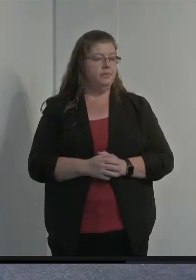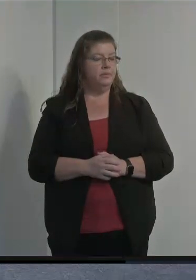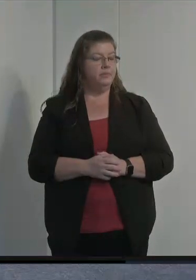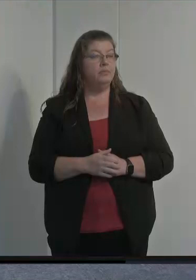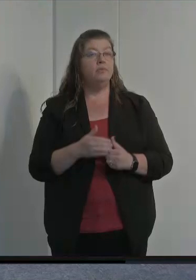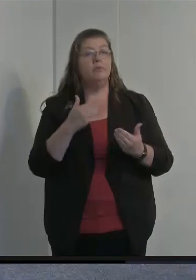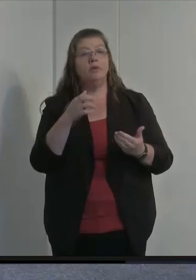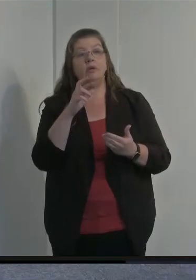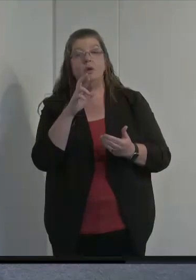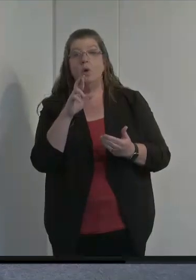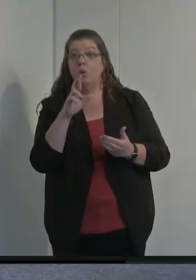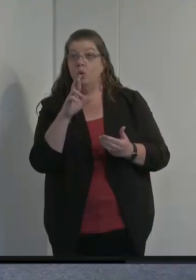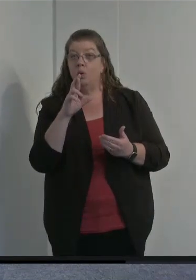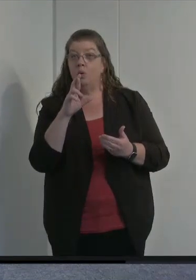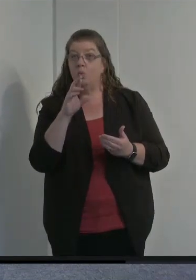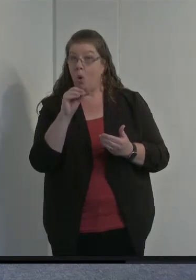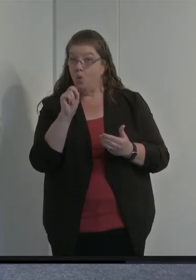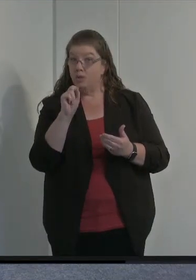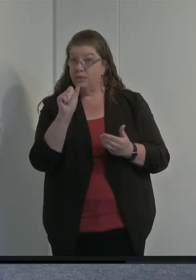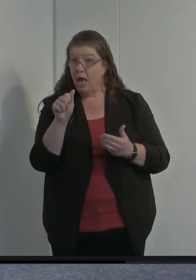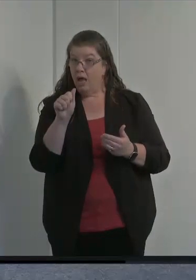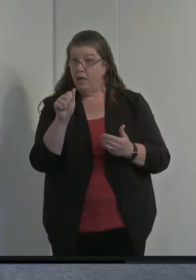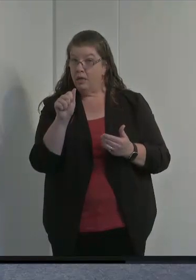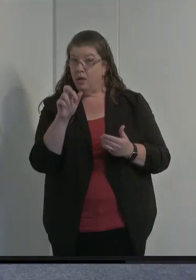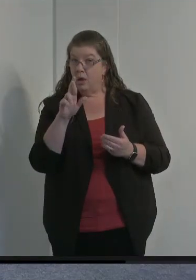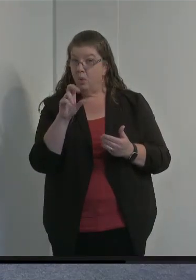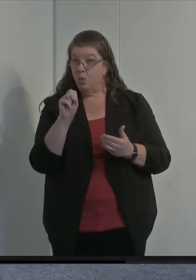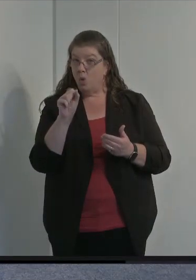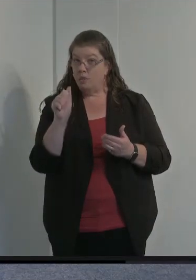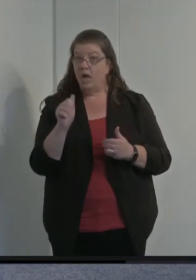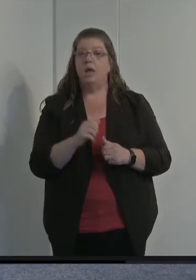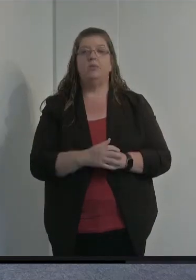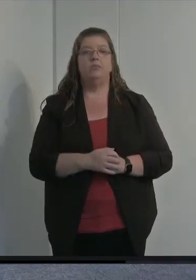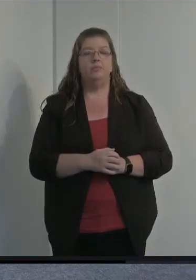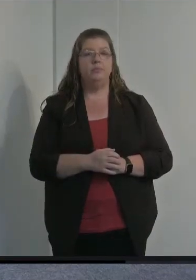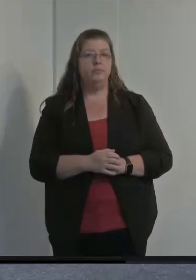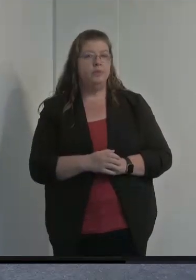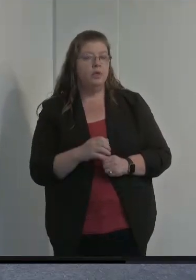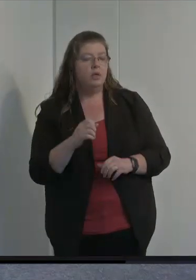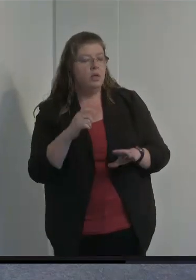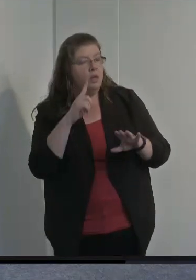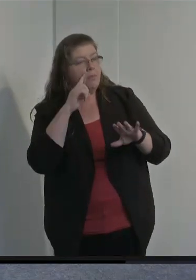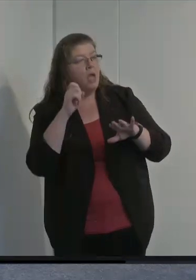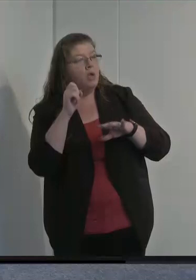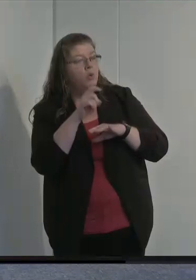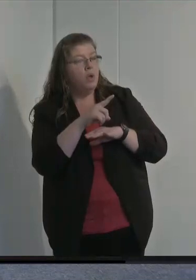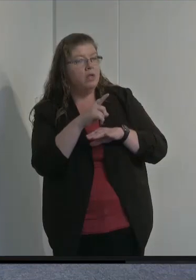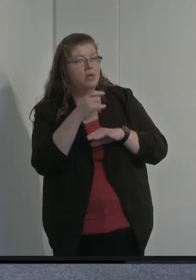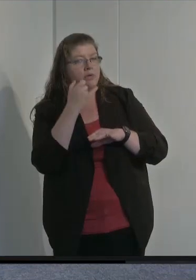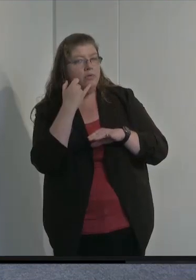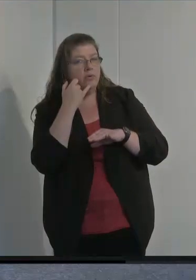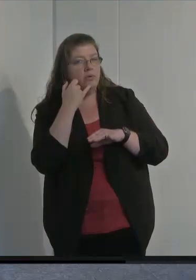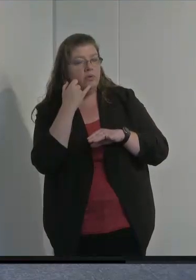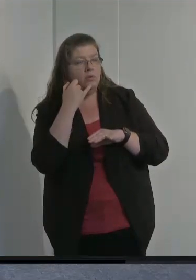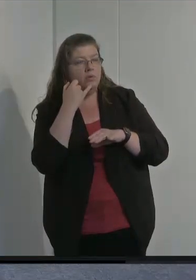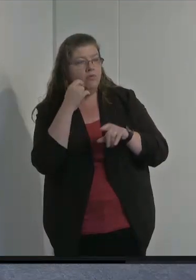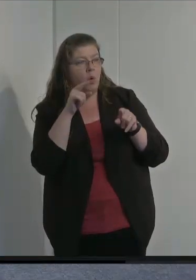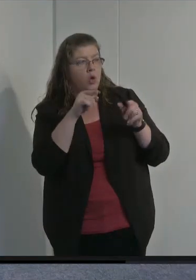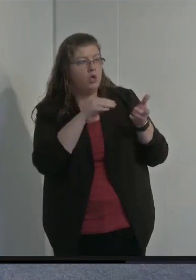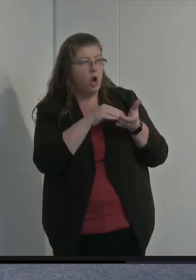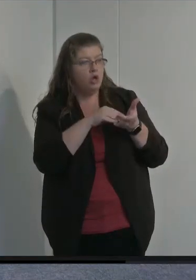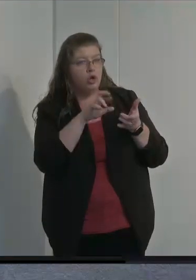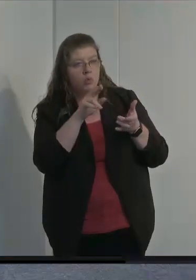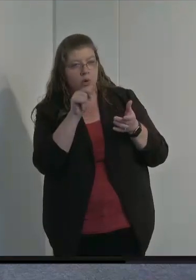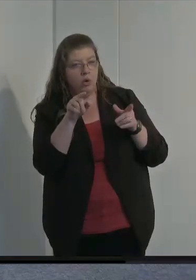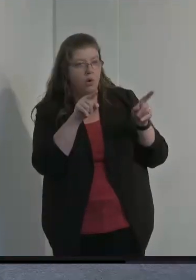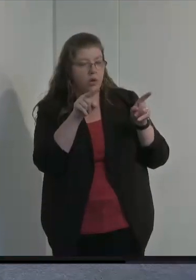Go ahead, Raisa. Hi. Sorry, I was unmuting. This question is for either Ms. Batson or Dr. Ritter, but how